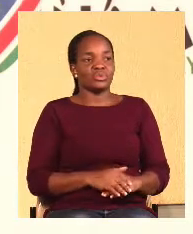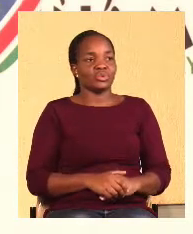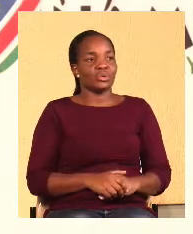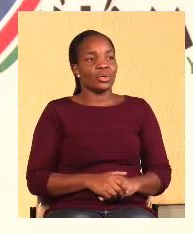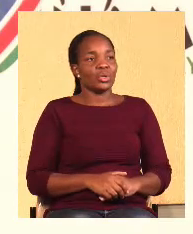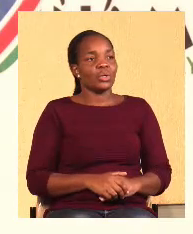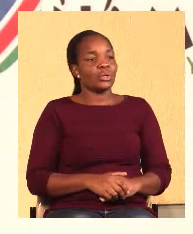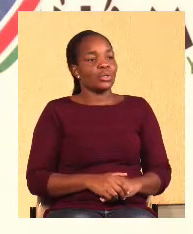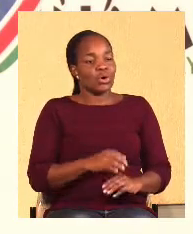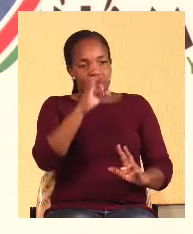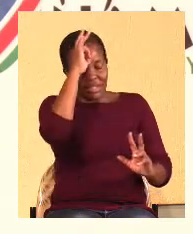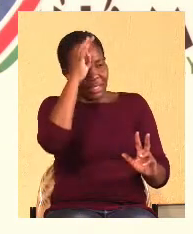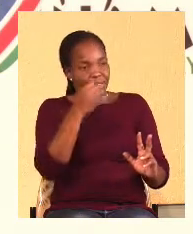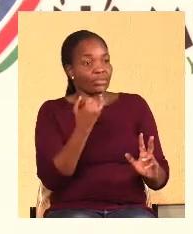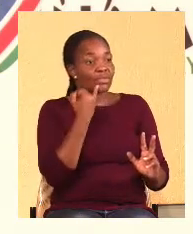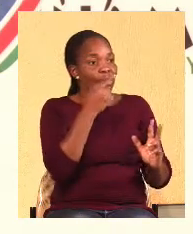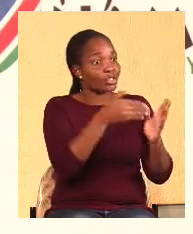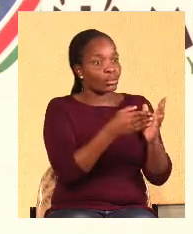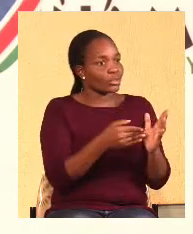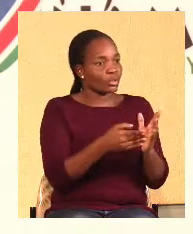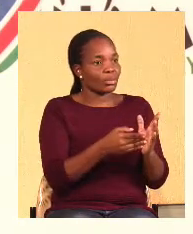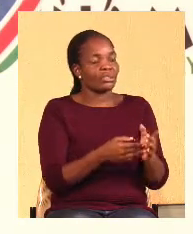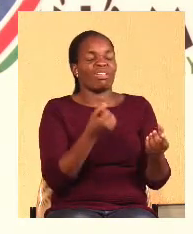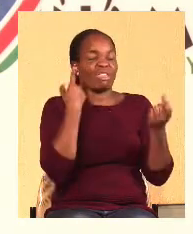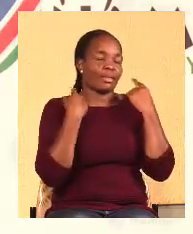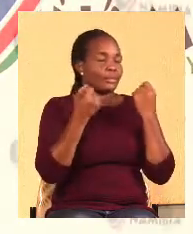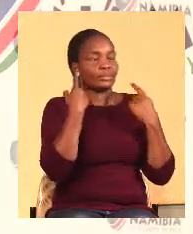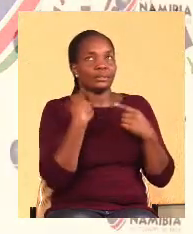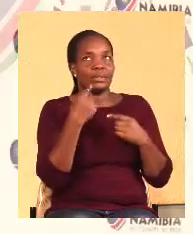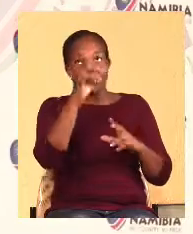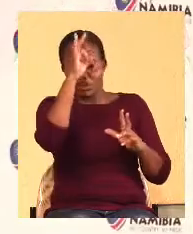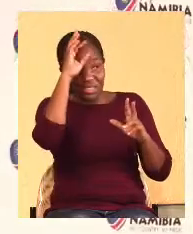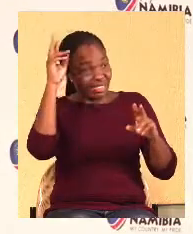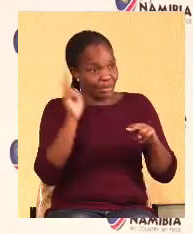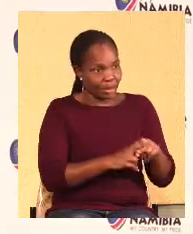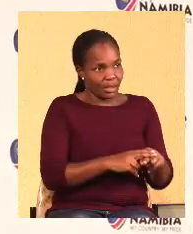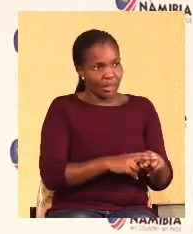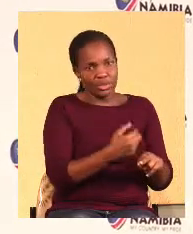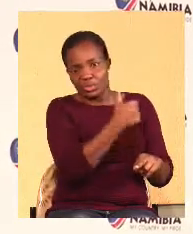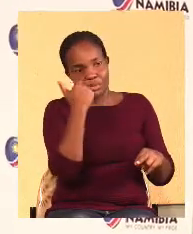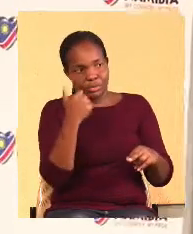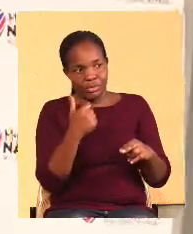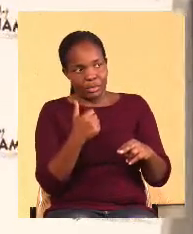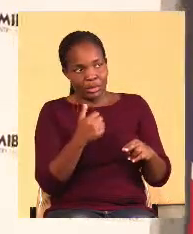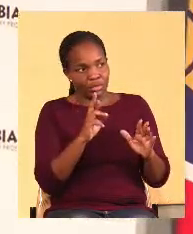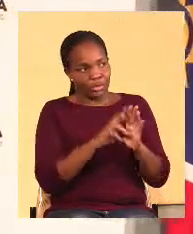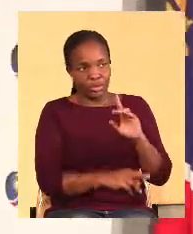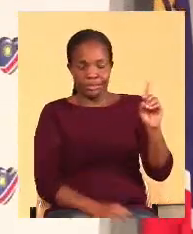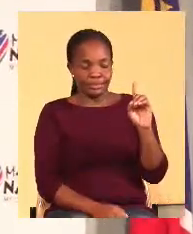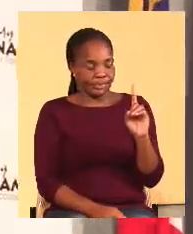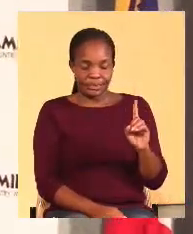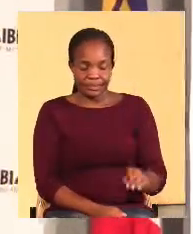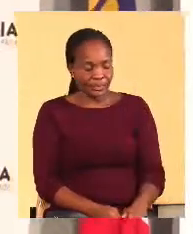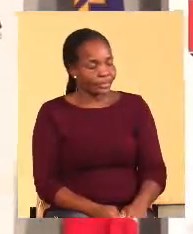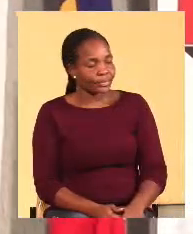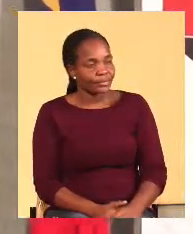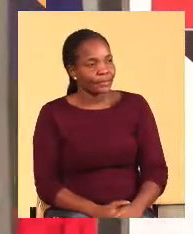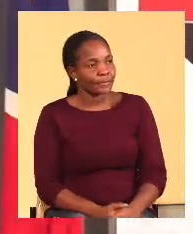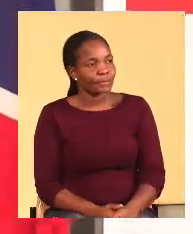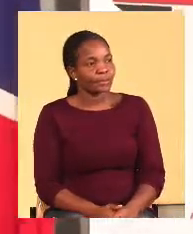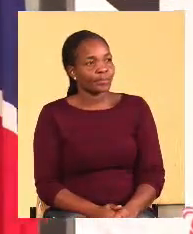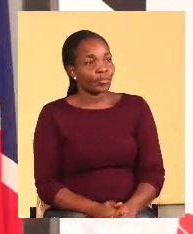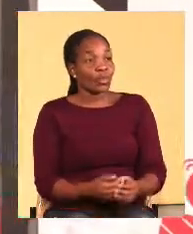complain. Mm-hmm. That's also not good. Okay. Good. John, just to say, precisely because the ordinary